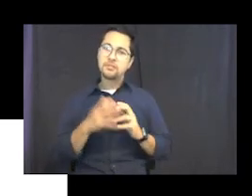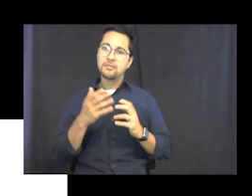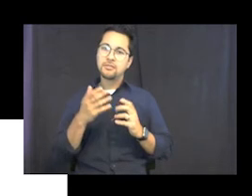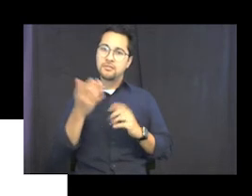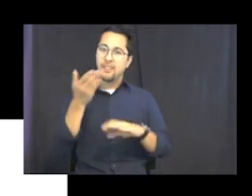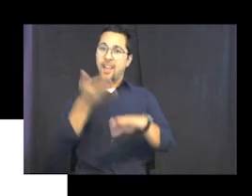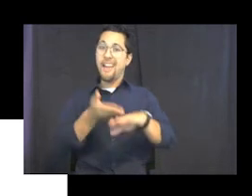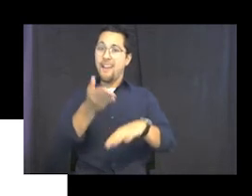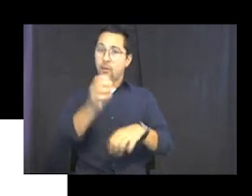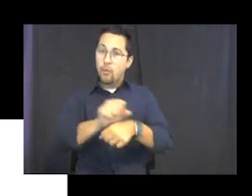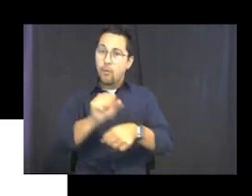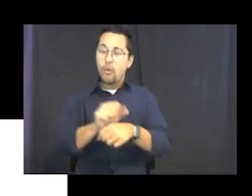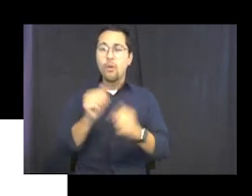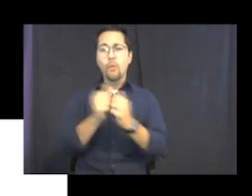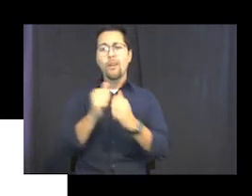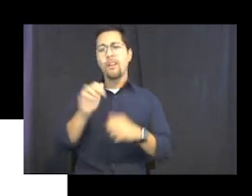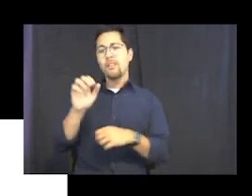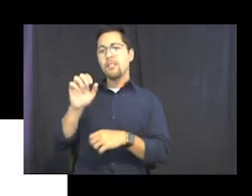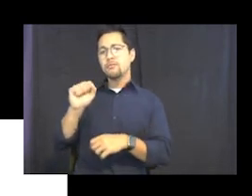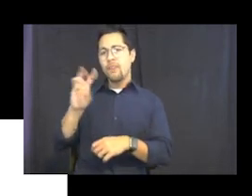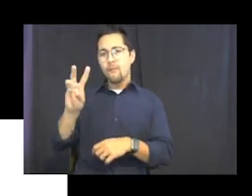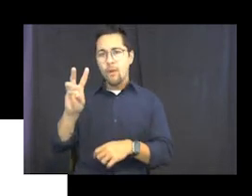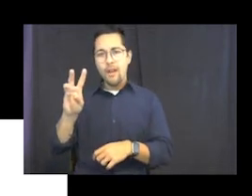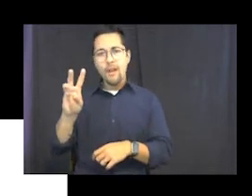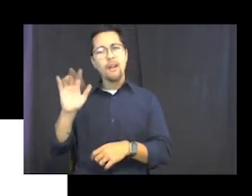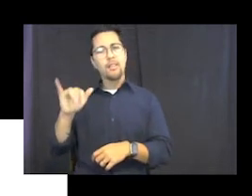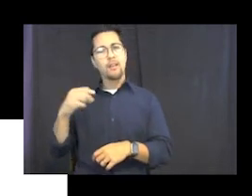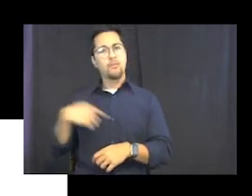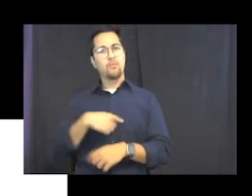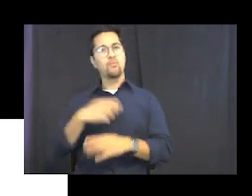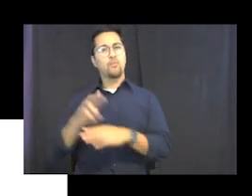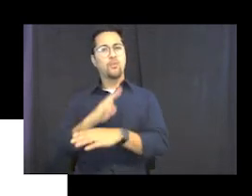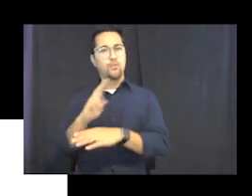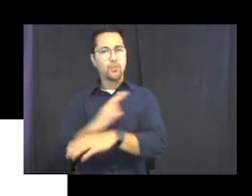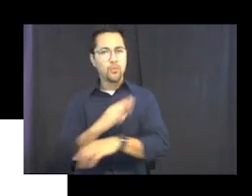work with the software that we use,